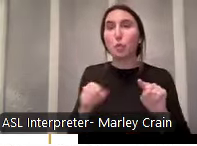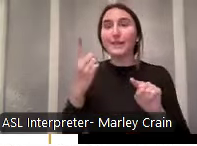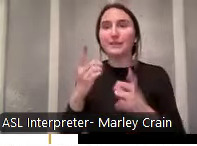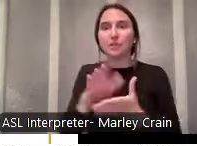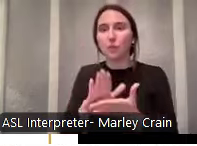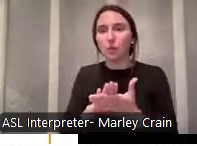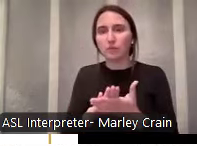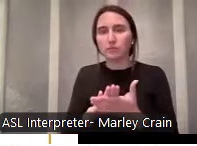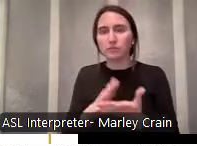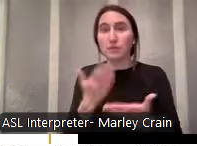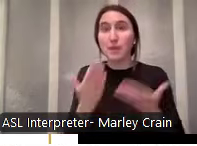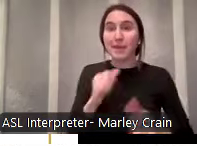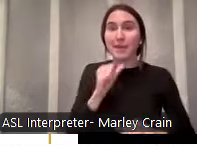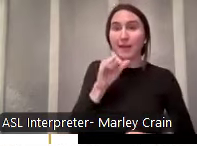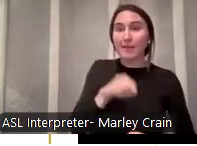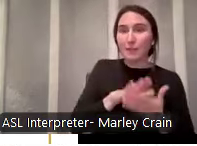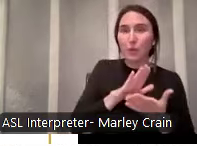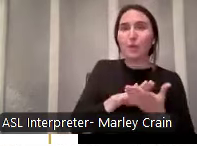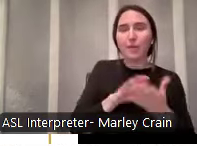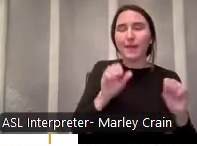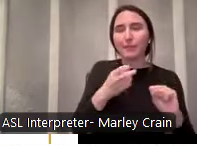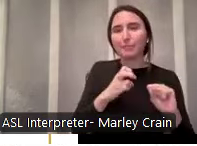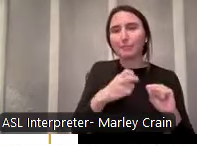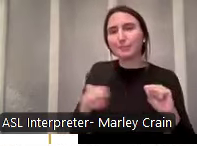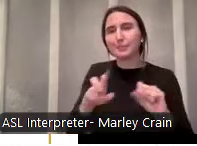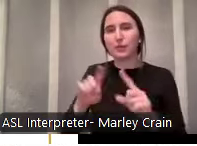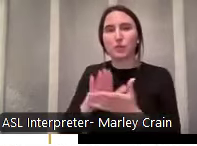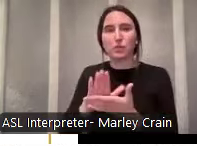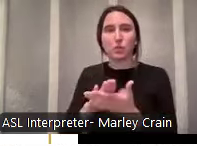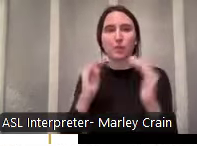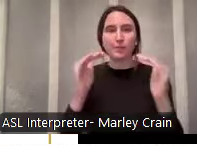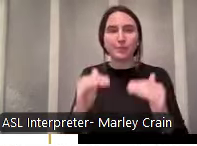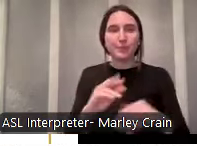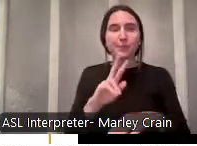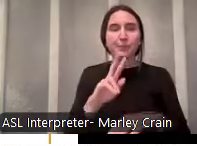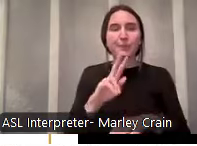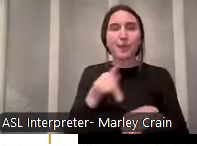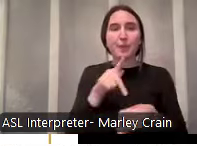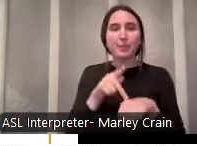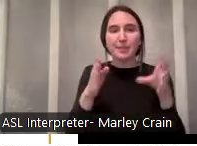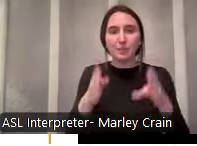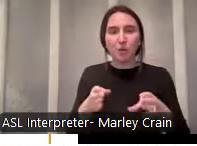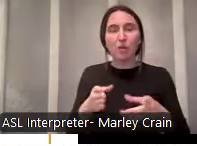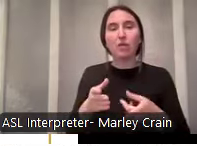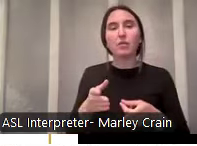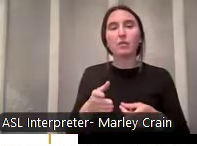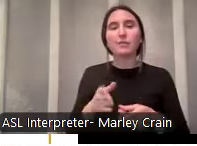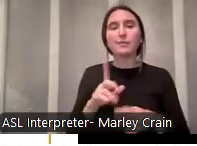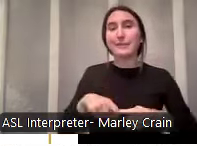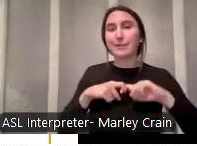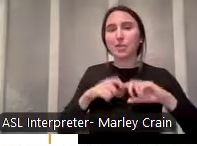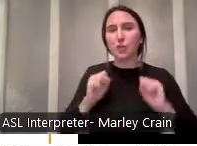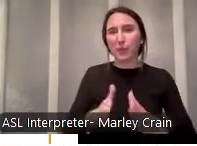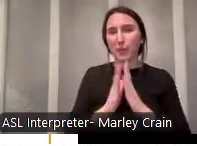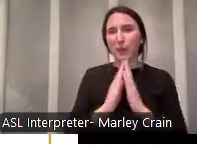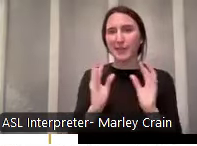can ask for information and advocate for your child. For superintendent suspensions, you have a right to get a packet, and